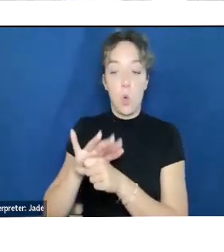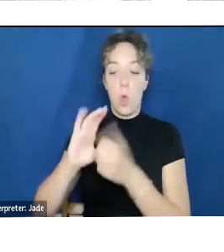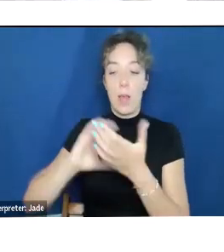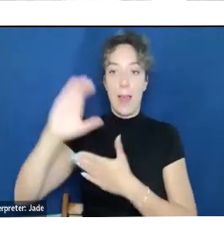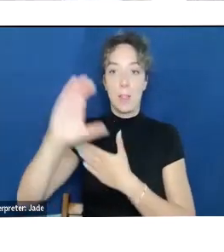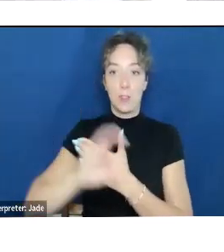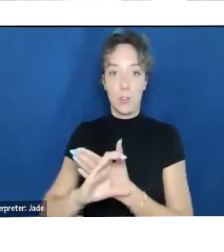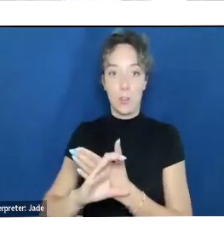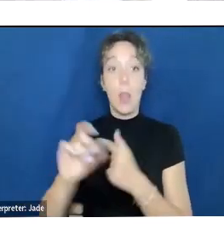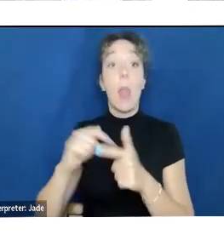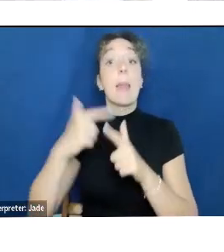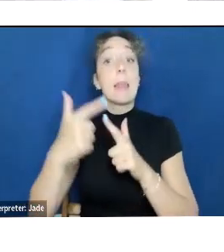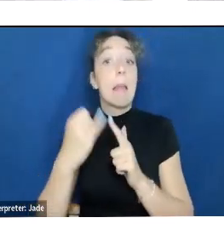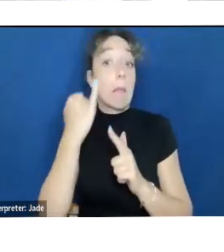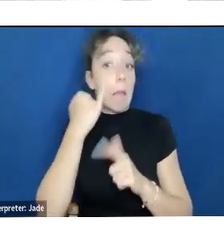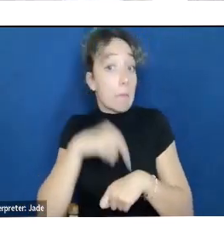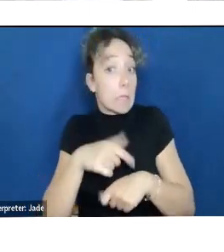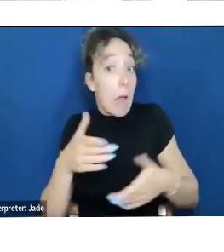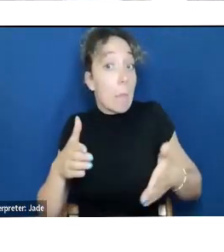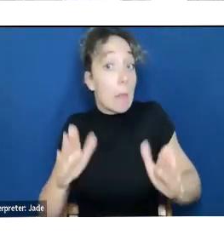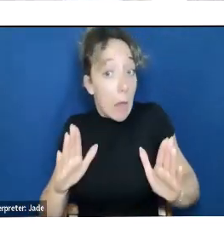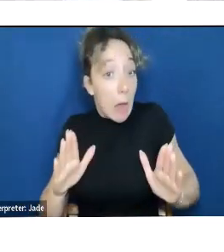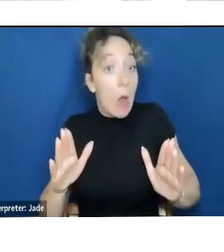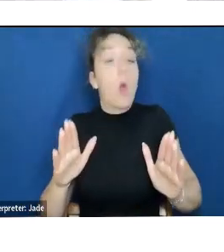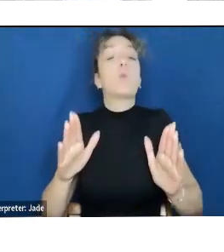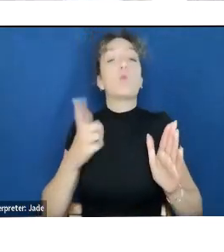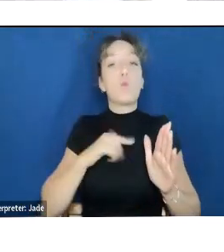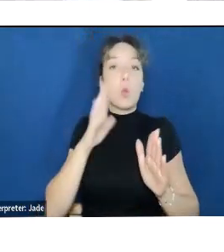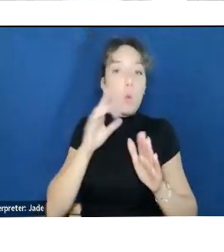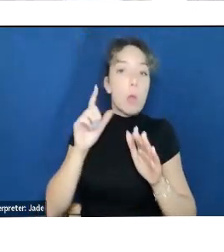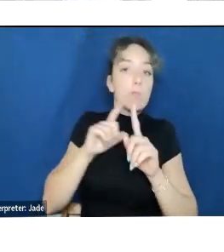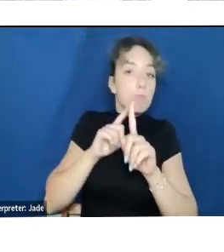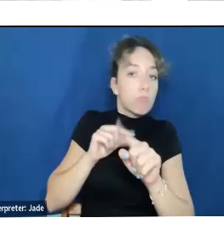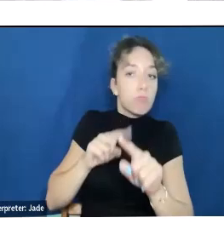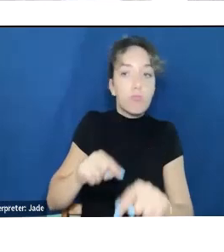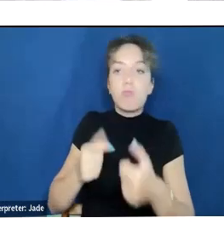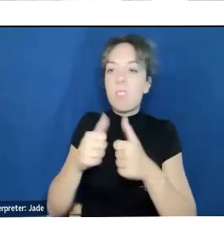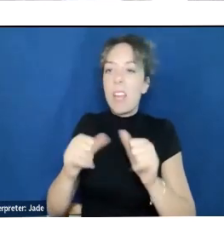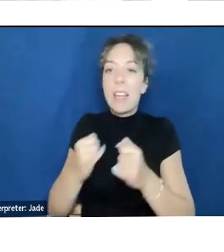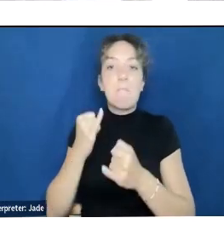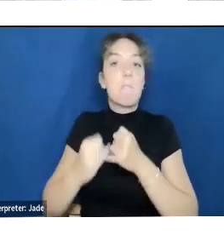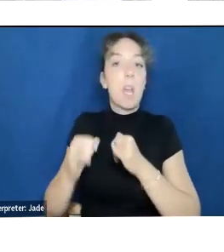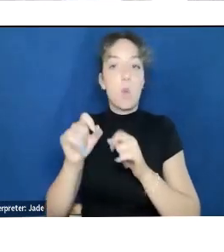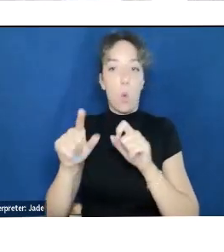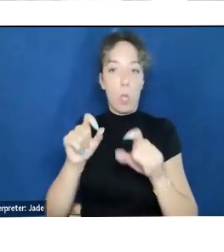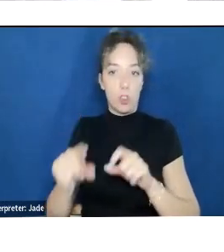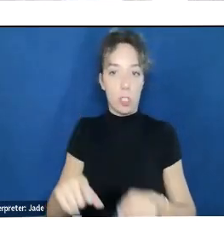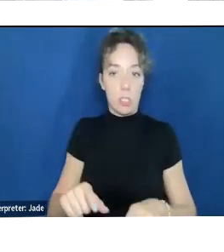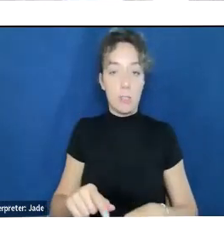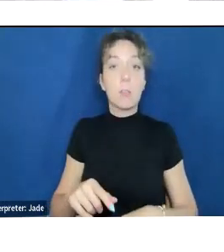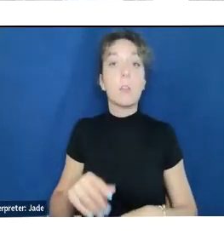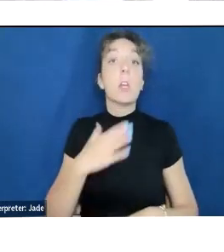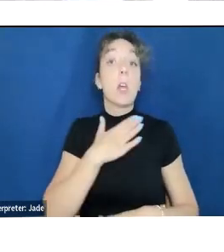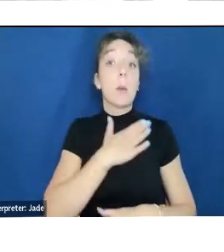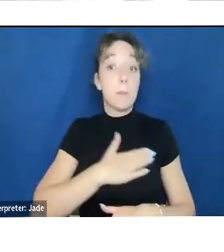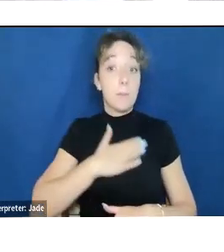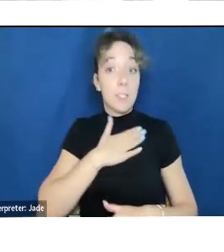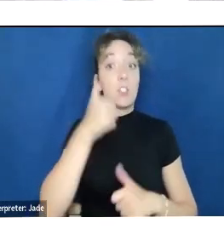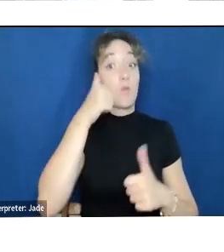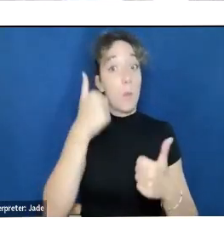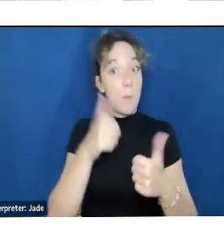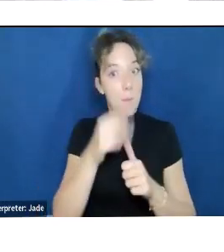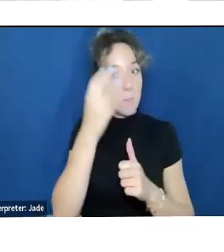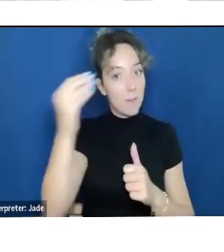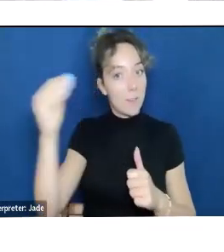Finally, if time permits, we will answer final questions. Again, please take note of the questions and